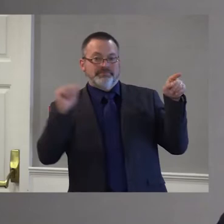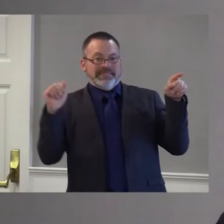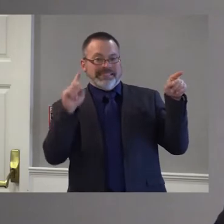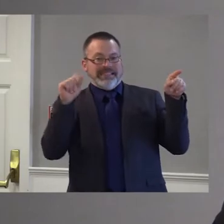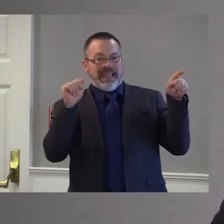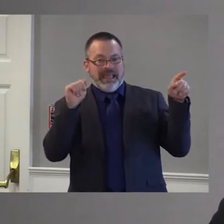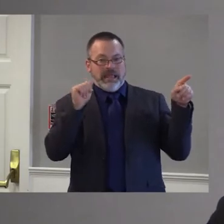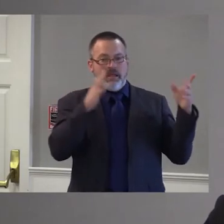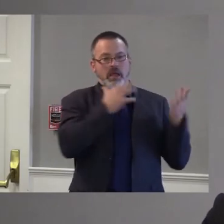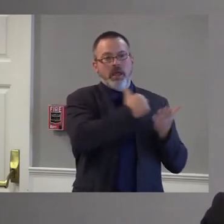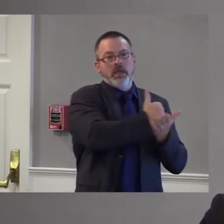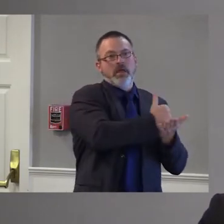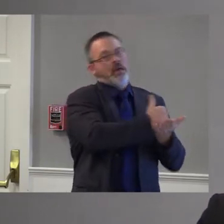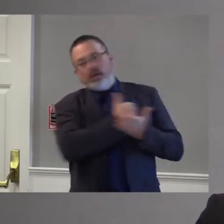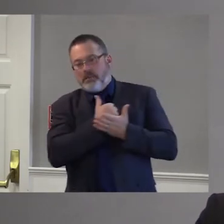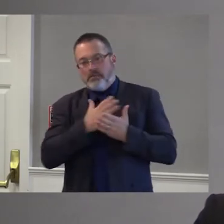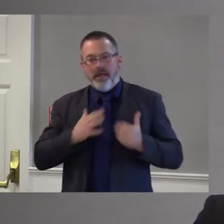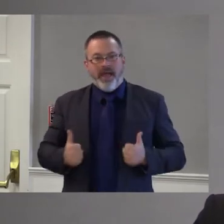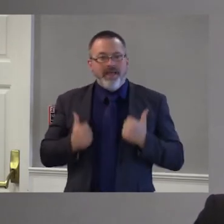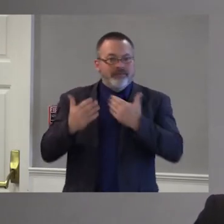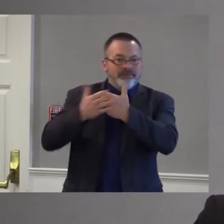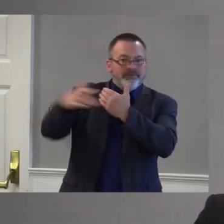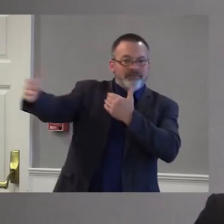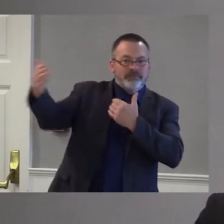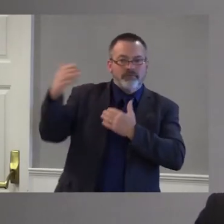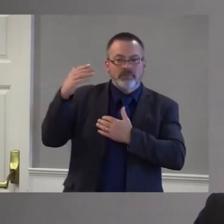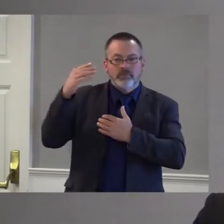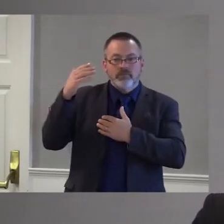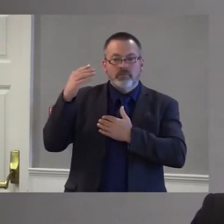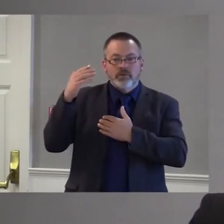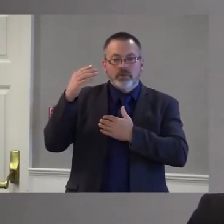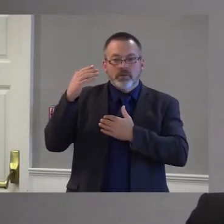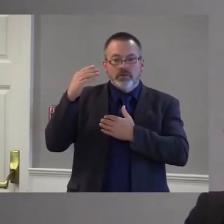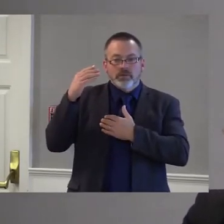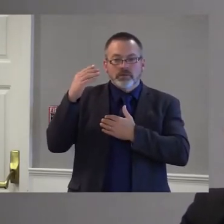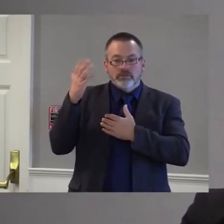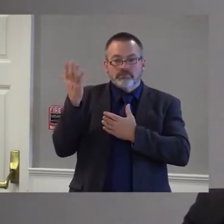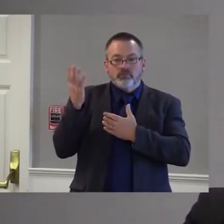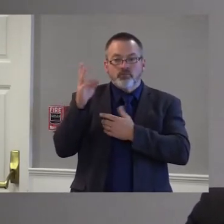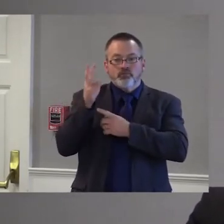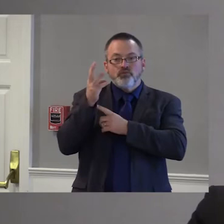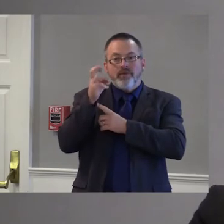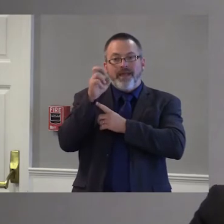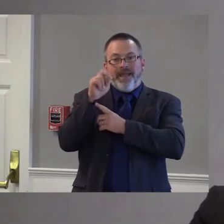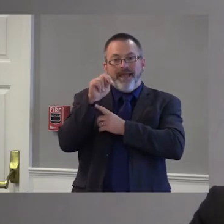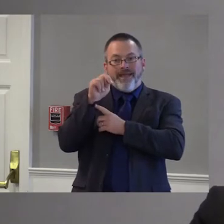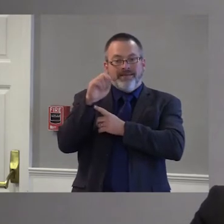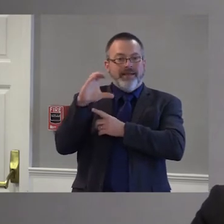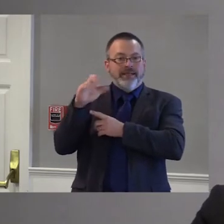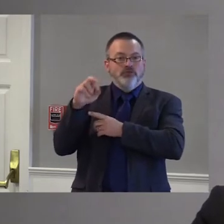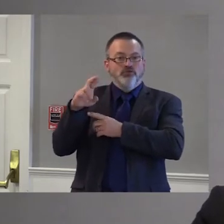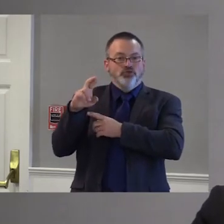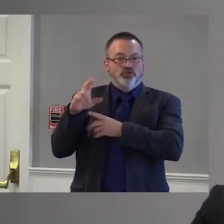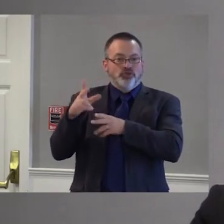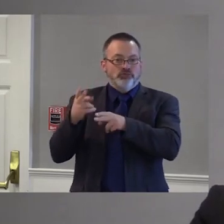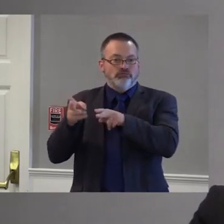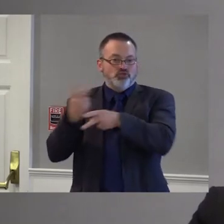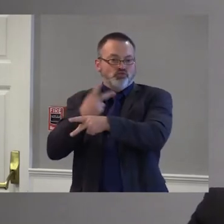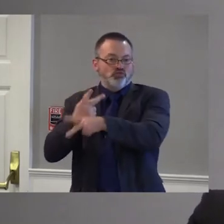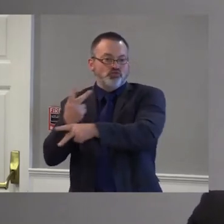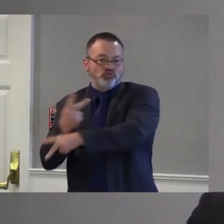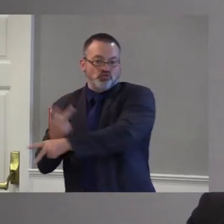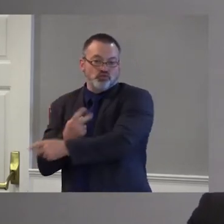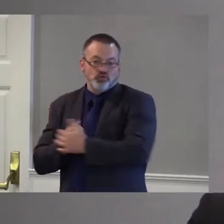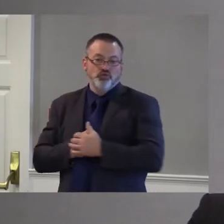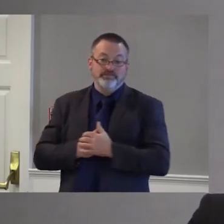life easier and better if/when my cancer returns. So that's my personal disability story,